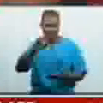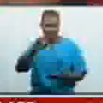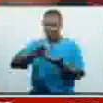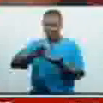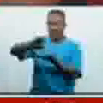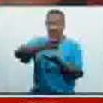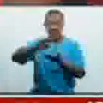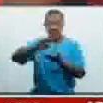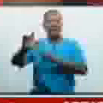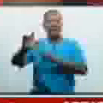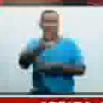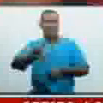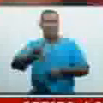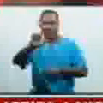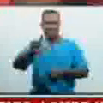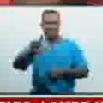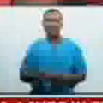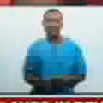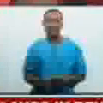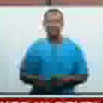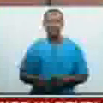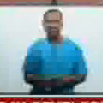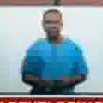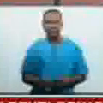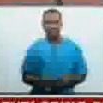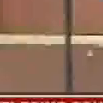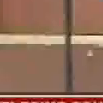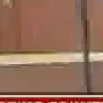media. A report by Sarah Ofori.